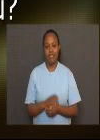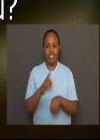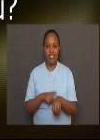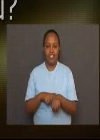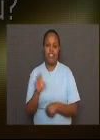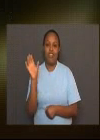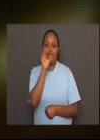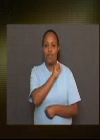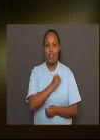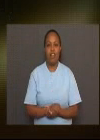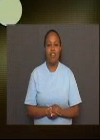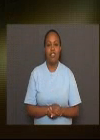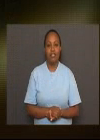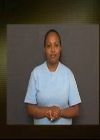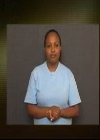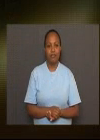Time's up!